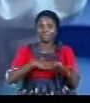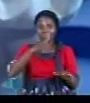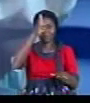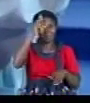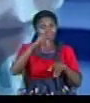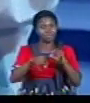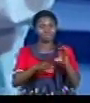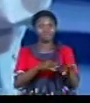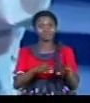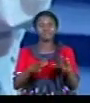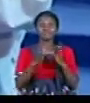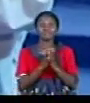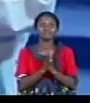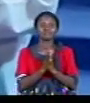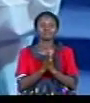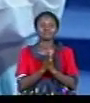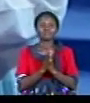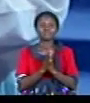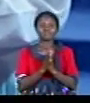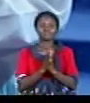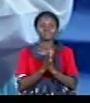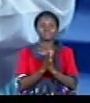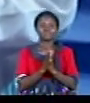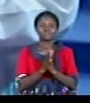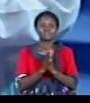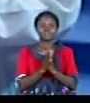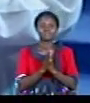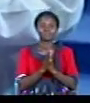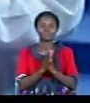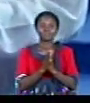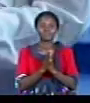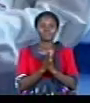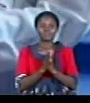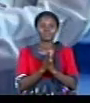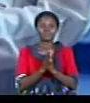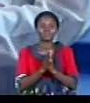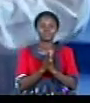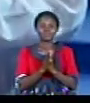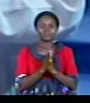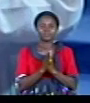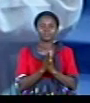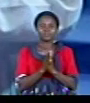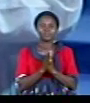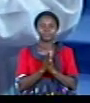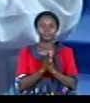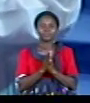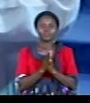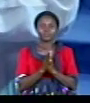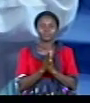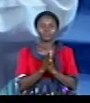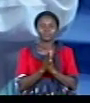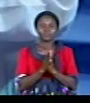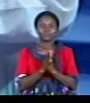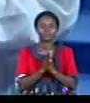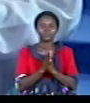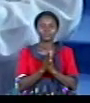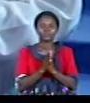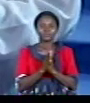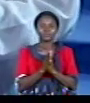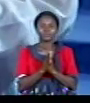We have Sister Abigail Chuku, who has been inflicted by peptic ulcer disease